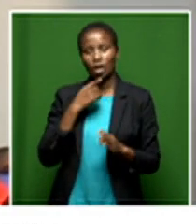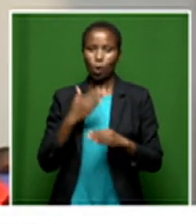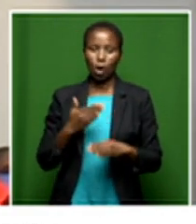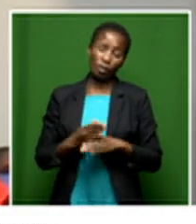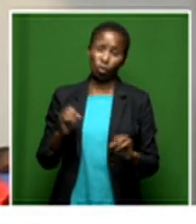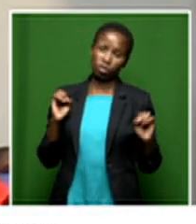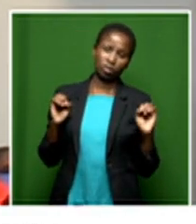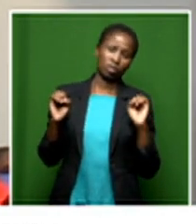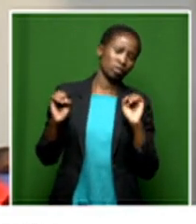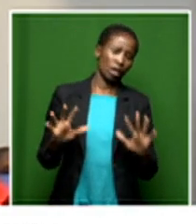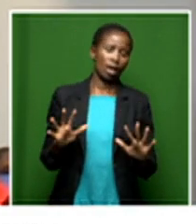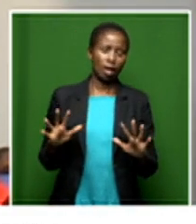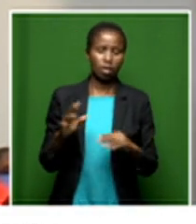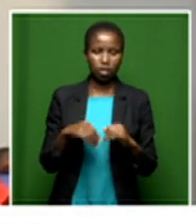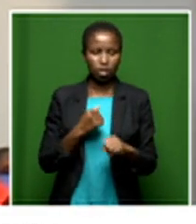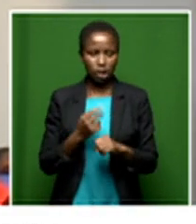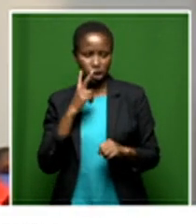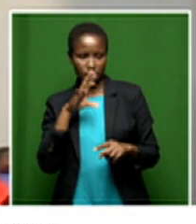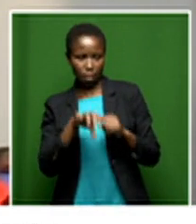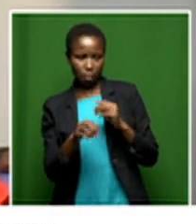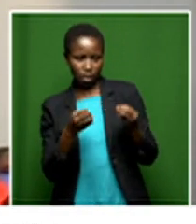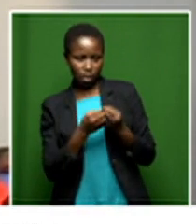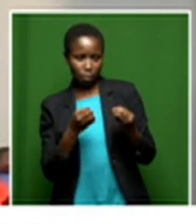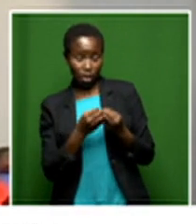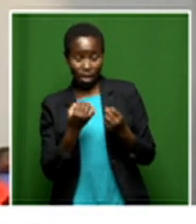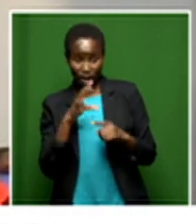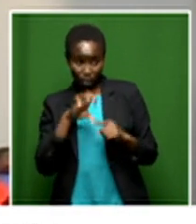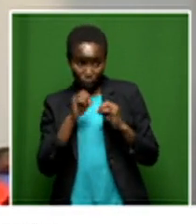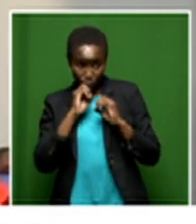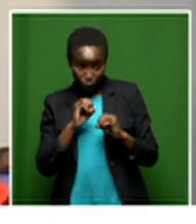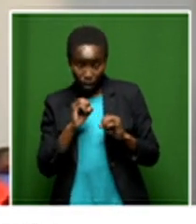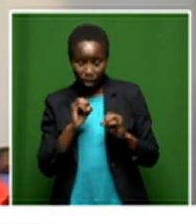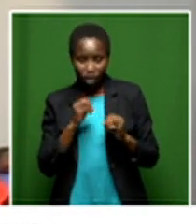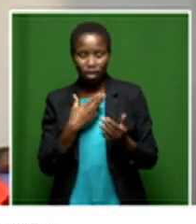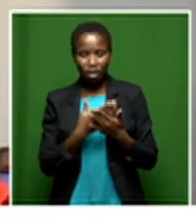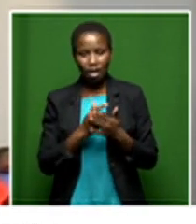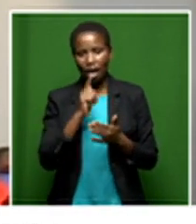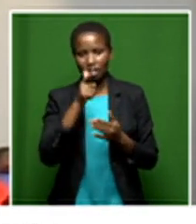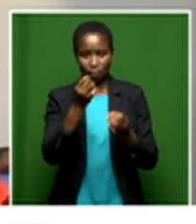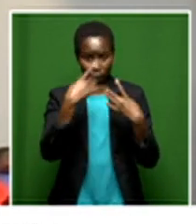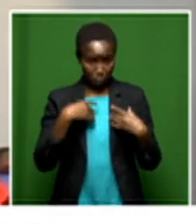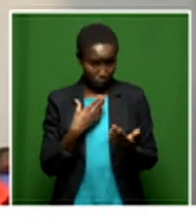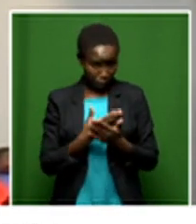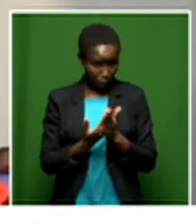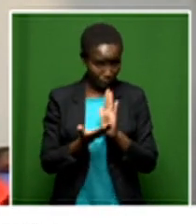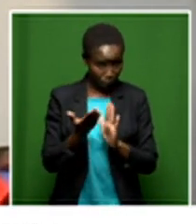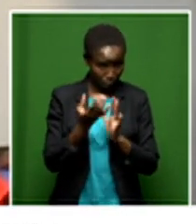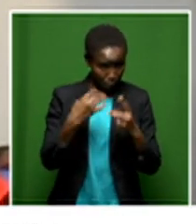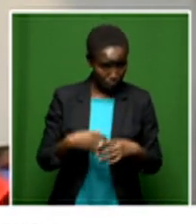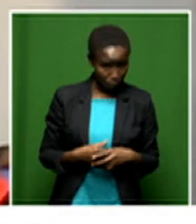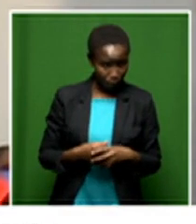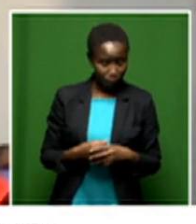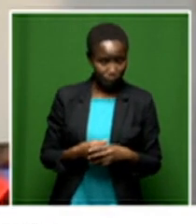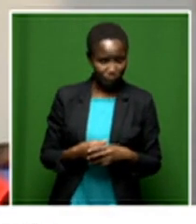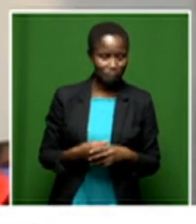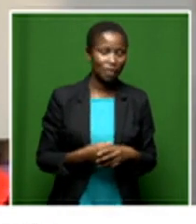you've noticed anything? If not, can I ask you to please go and look into that and perhaps give us an answer at a later stage?